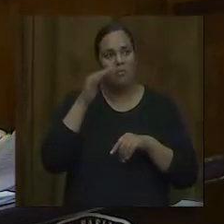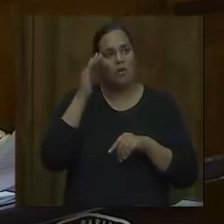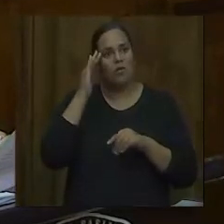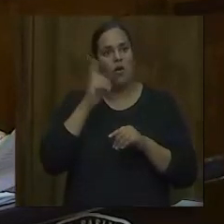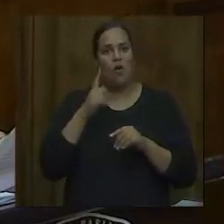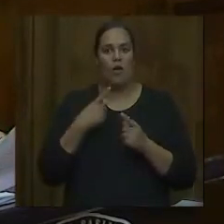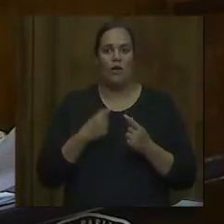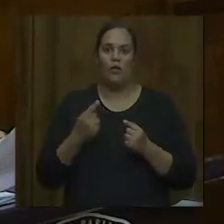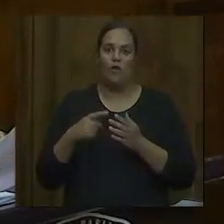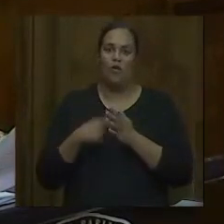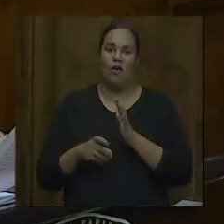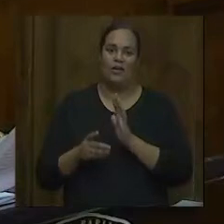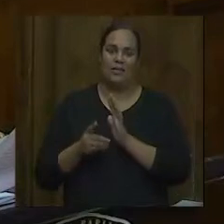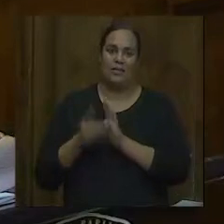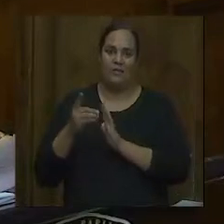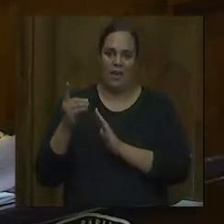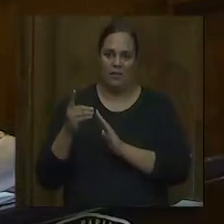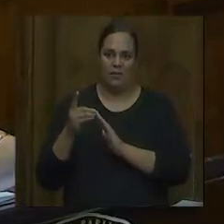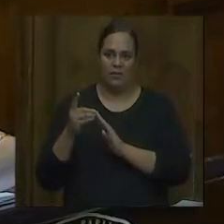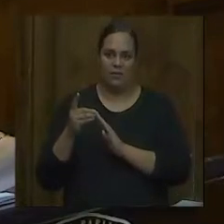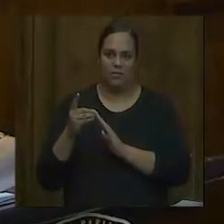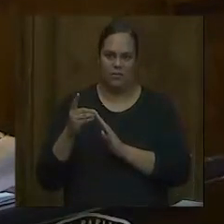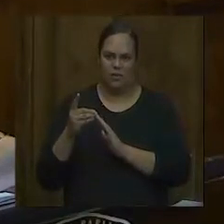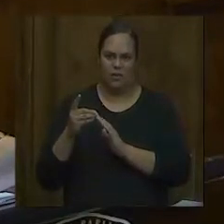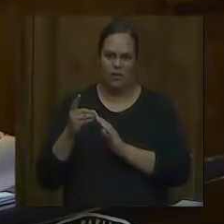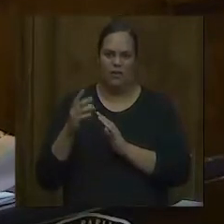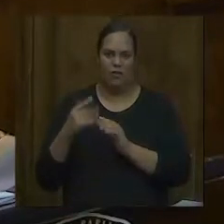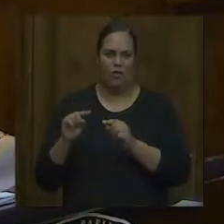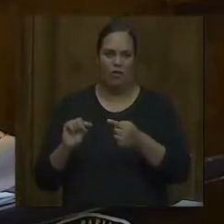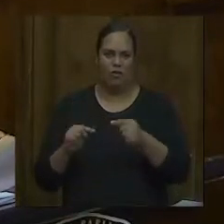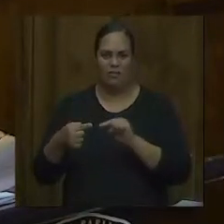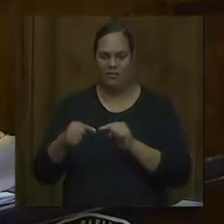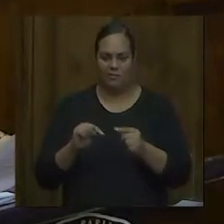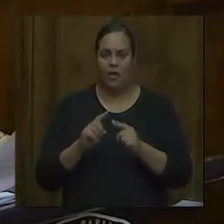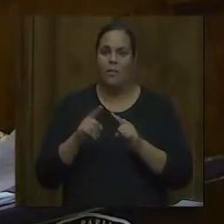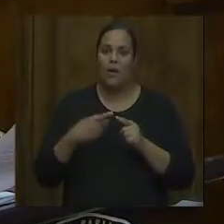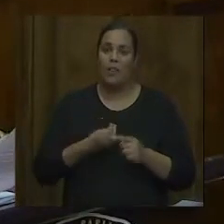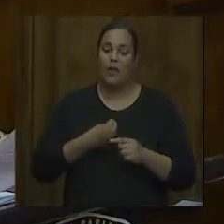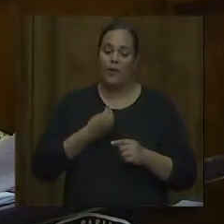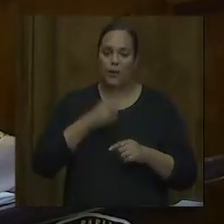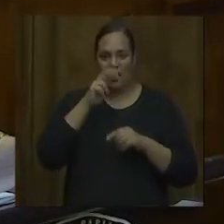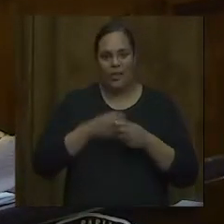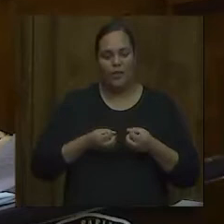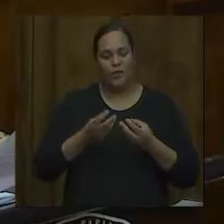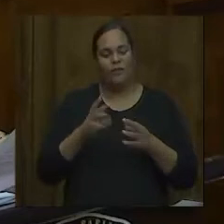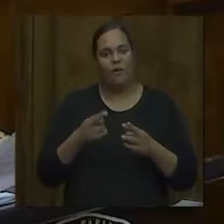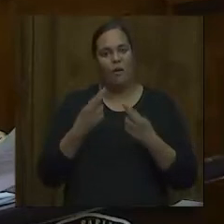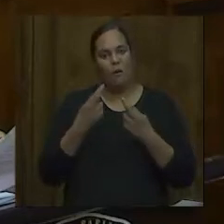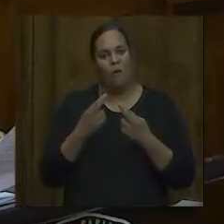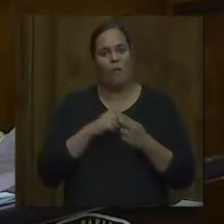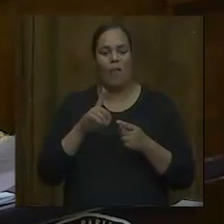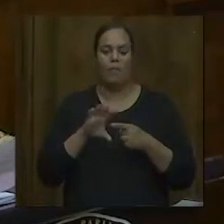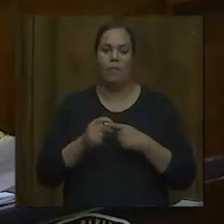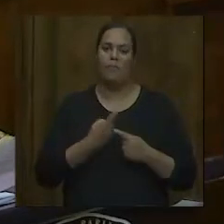about the positive developments amidst the controversy. Our youth must be provided with beacons of hope as they